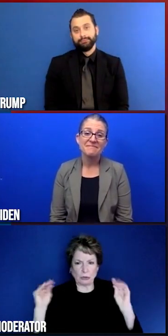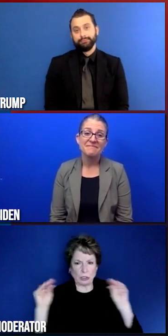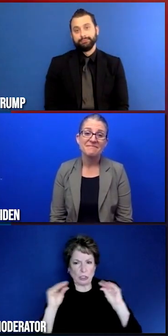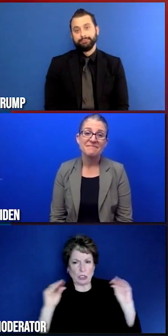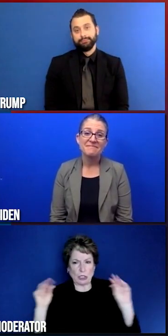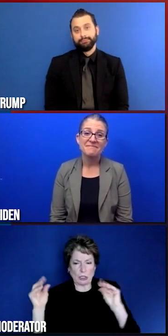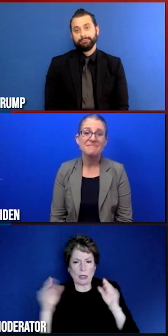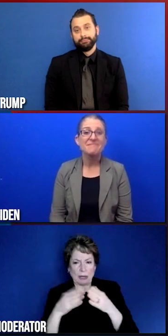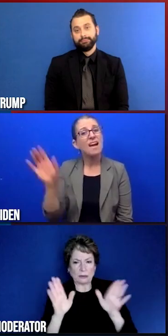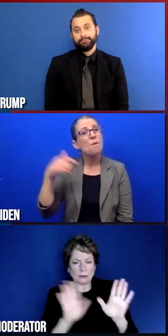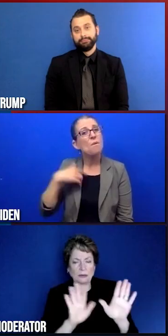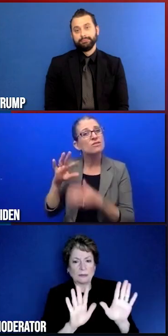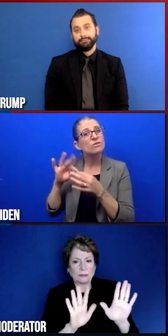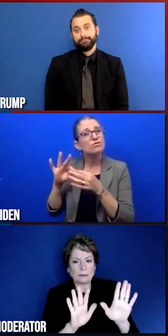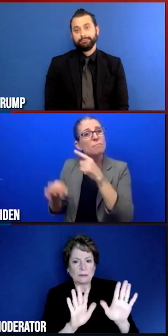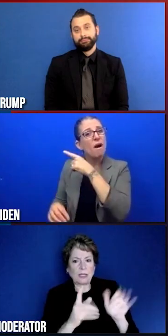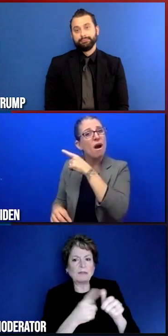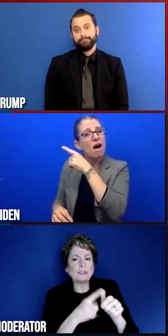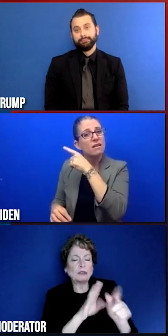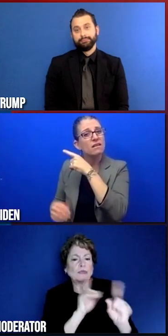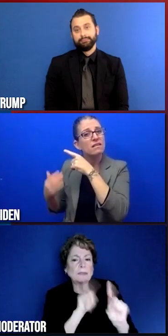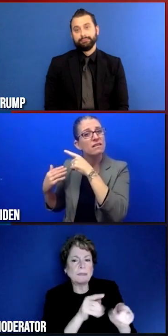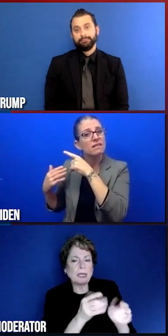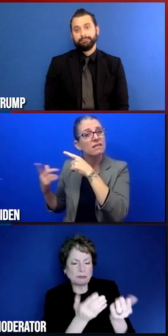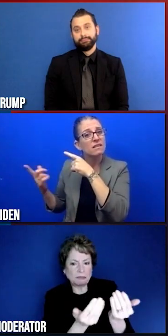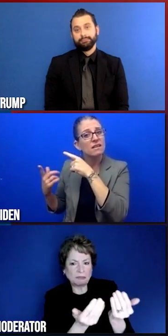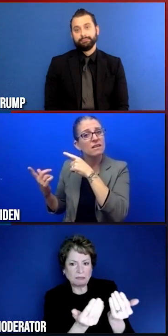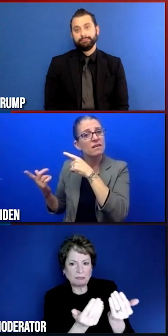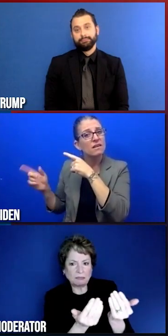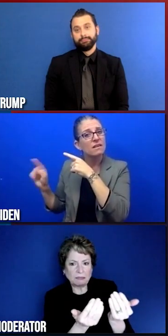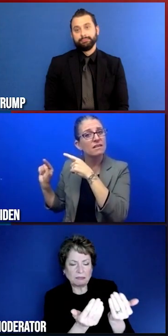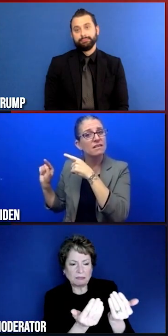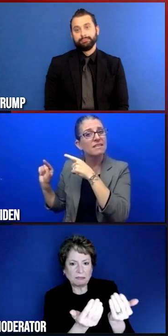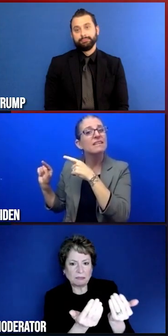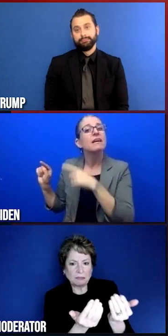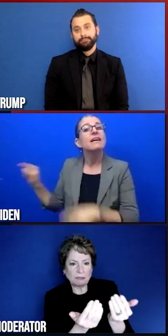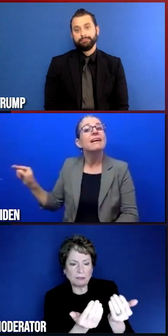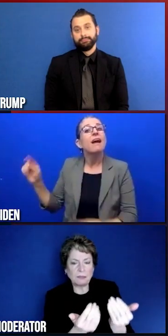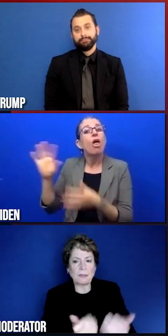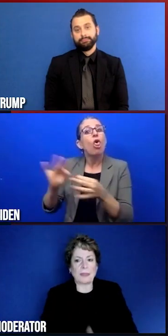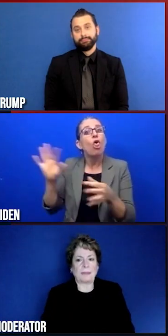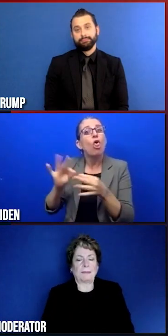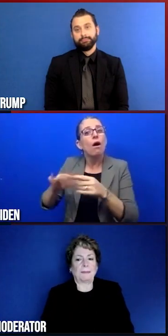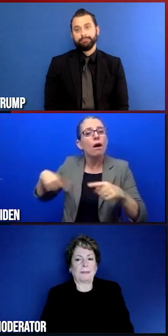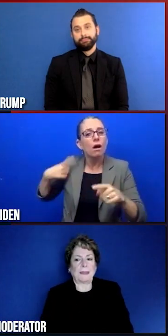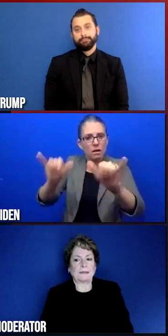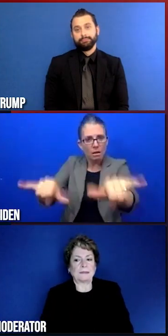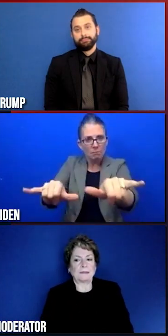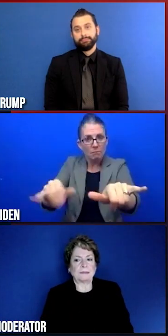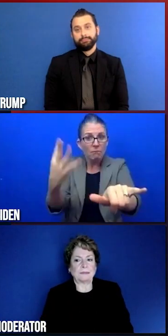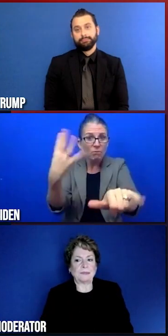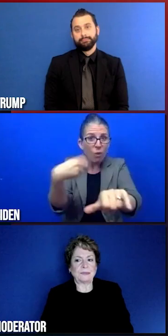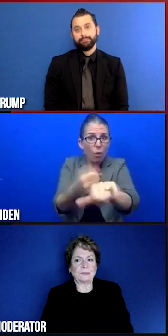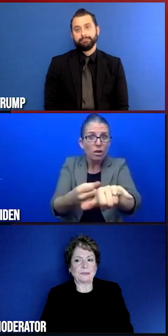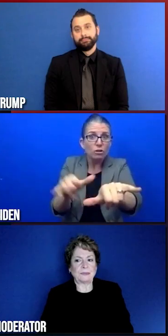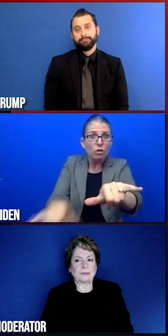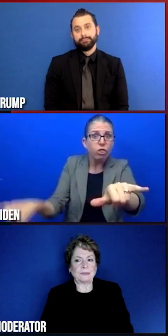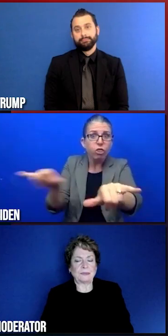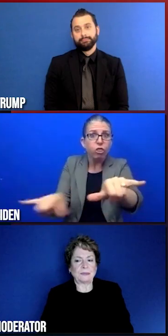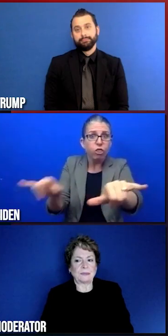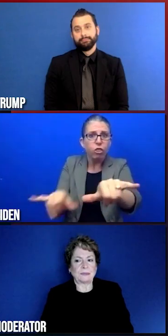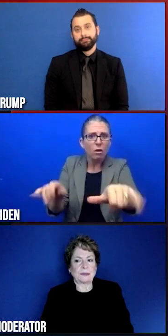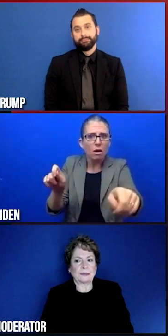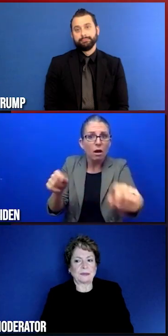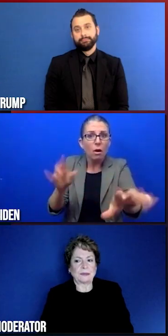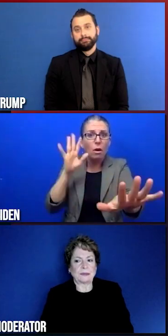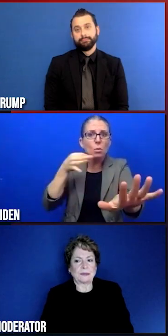question. Why did he's been saying this for 4 years? Show us. Just show us. Stop playing around. You've been